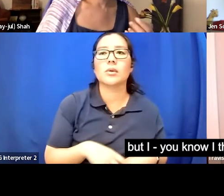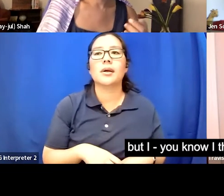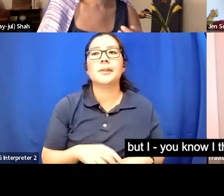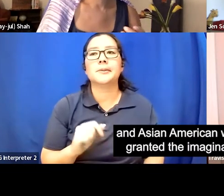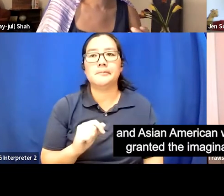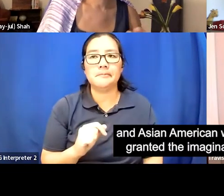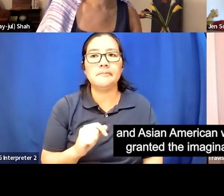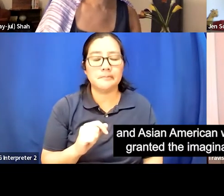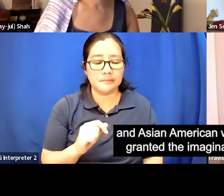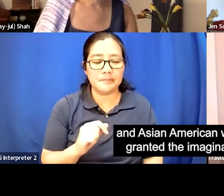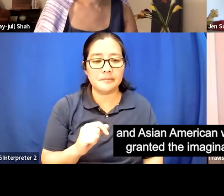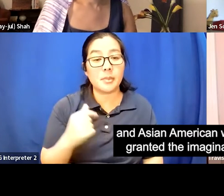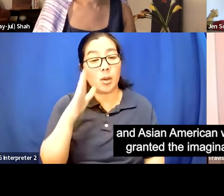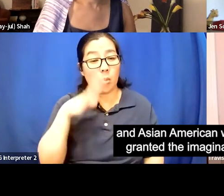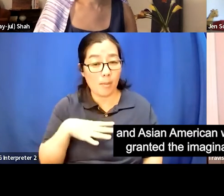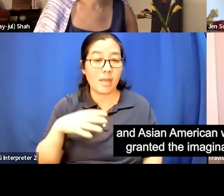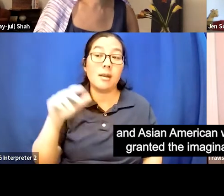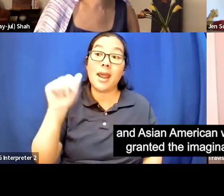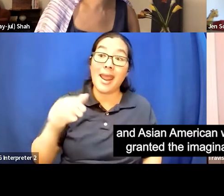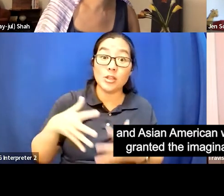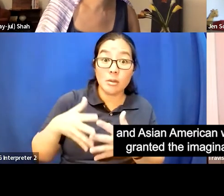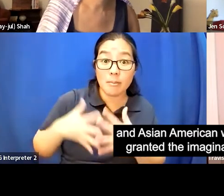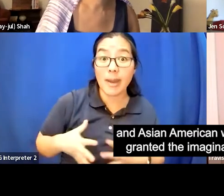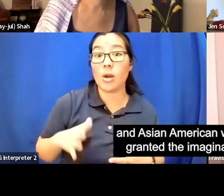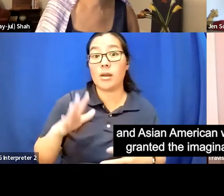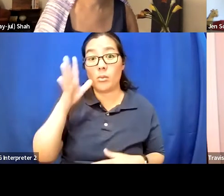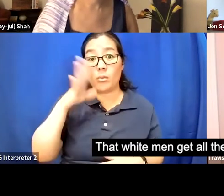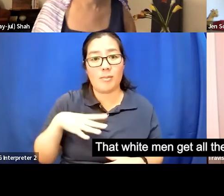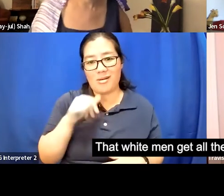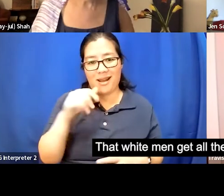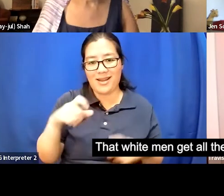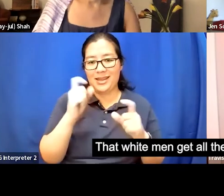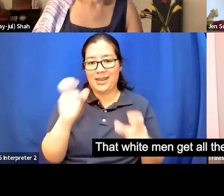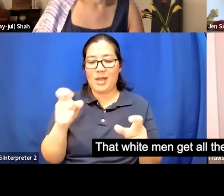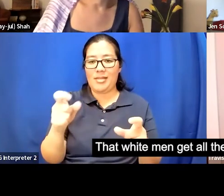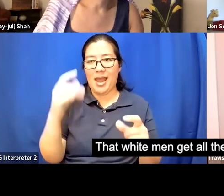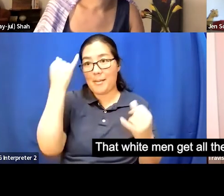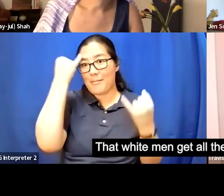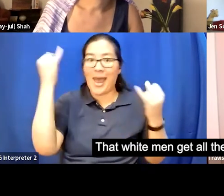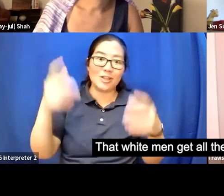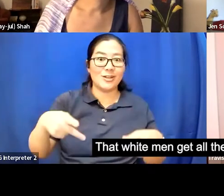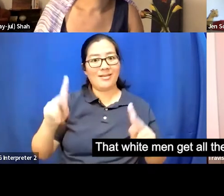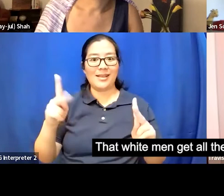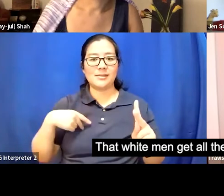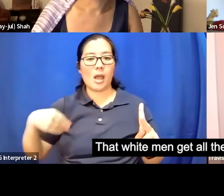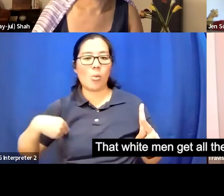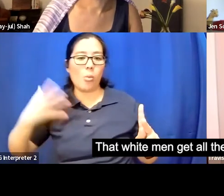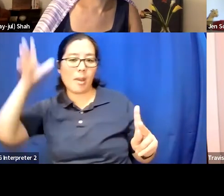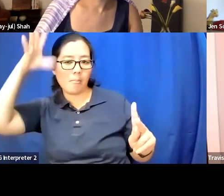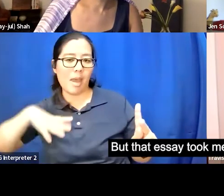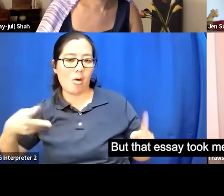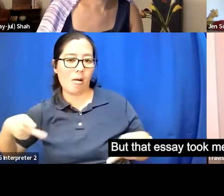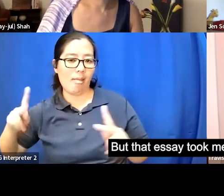I think women and Asian American women are not granted the imaginative license that white men get all the time, for